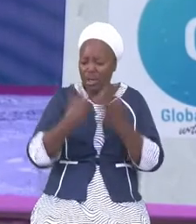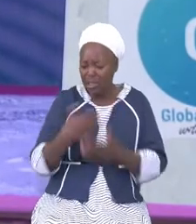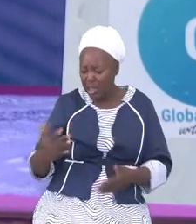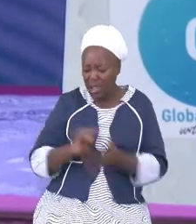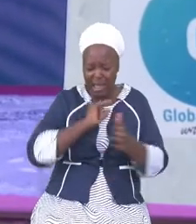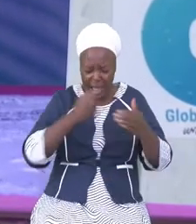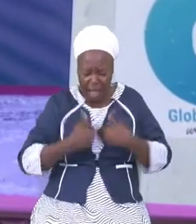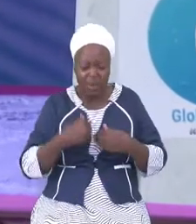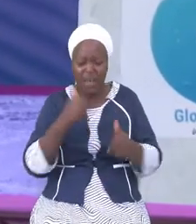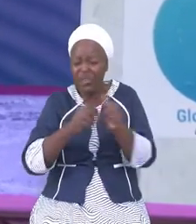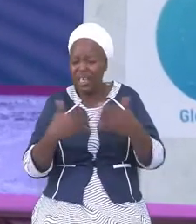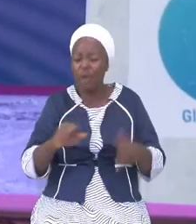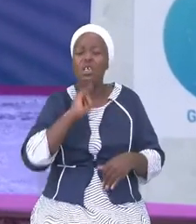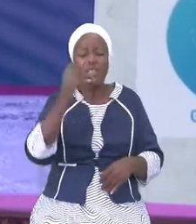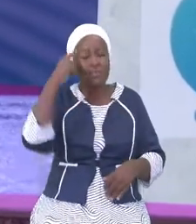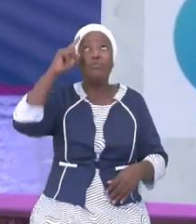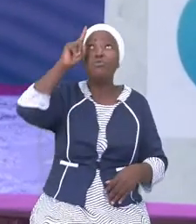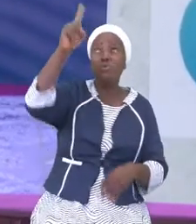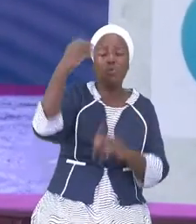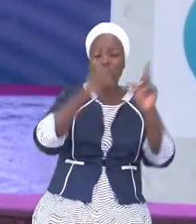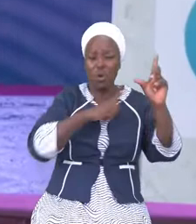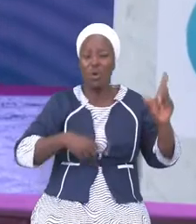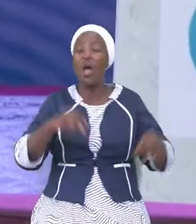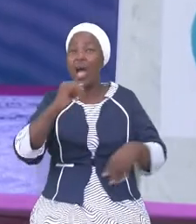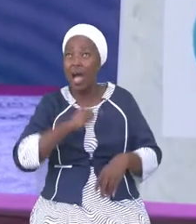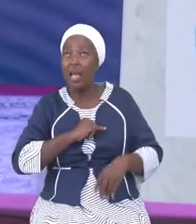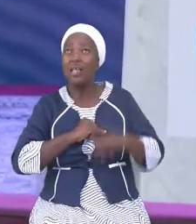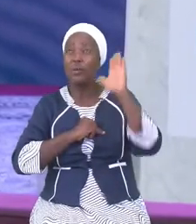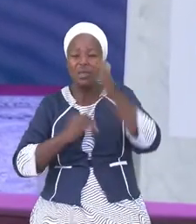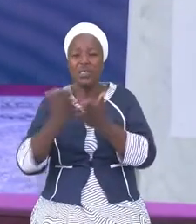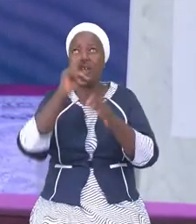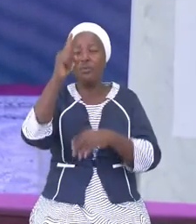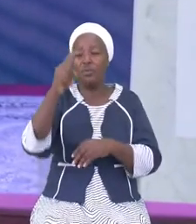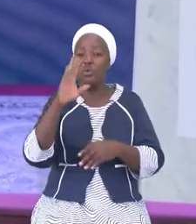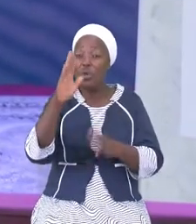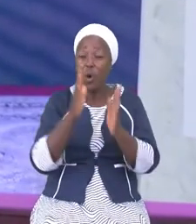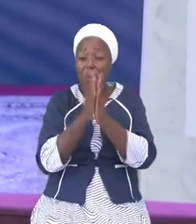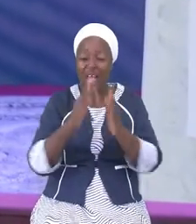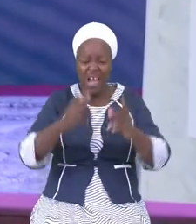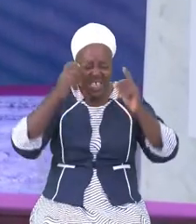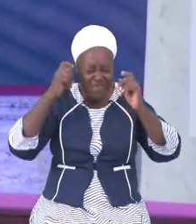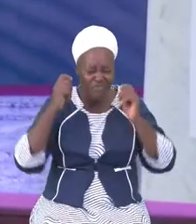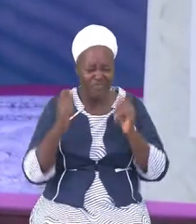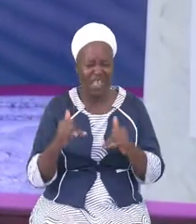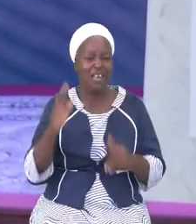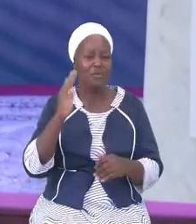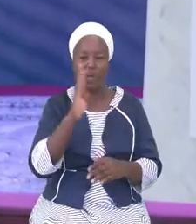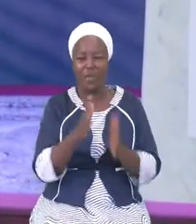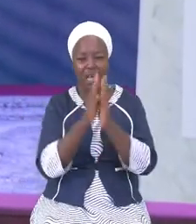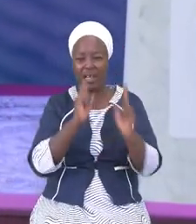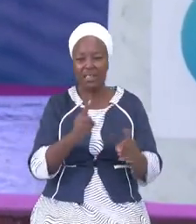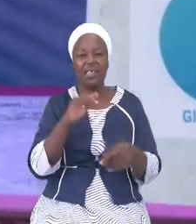at your disposal. I will serve you. Your prayers immediately will be answered